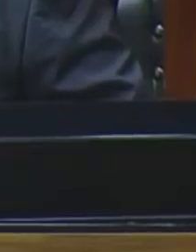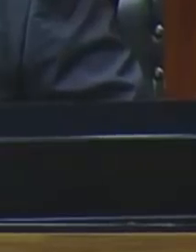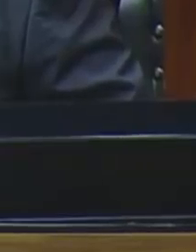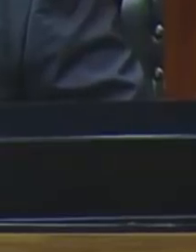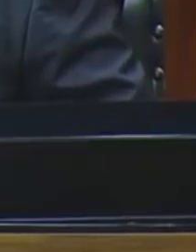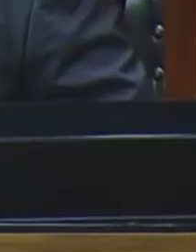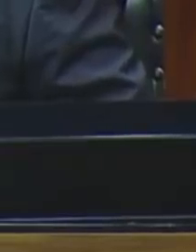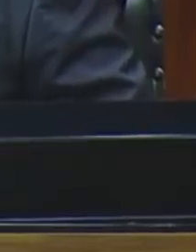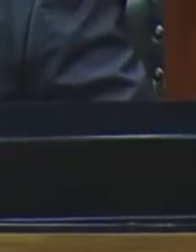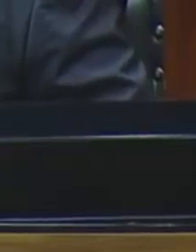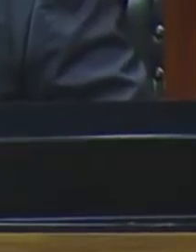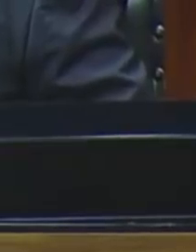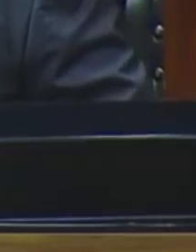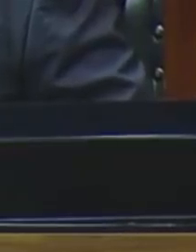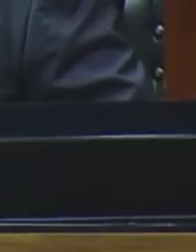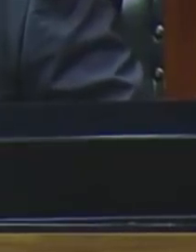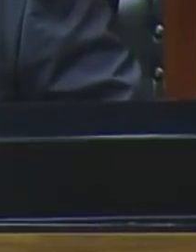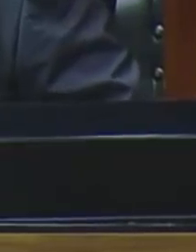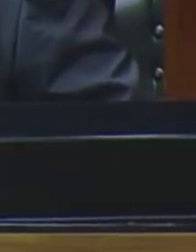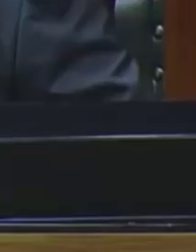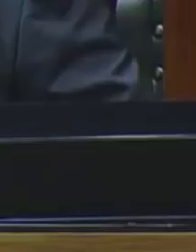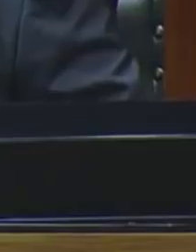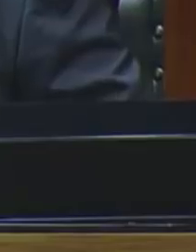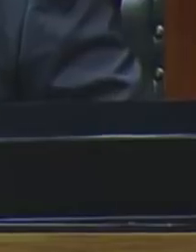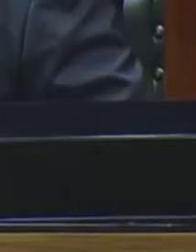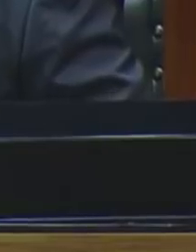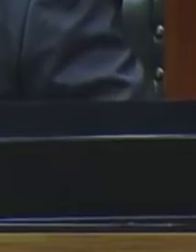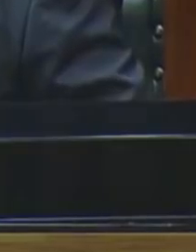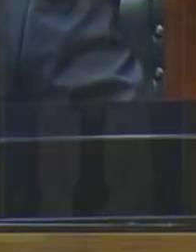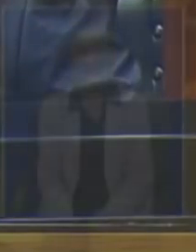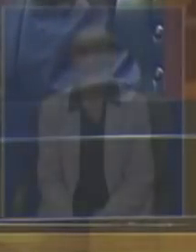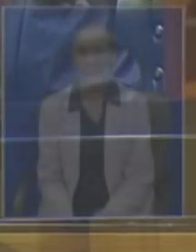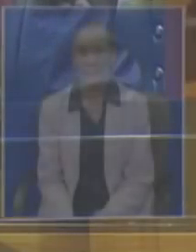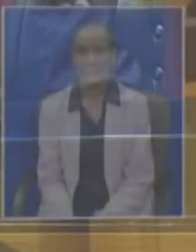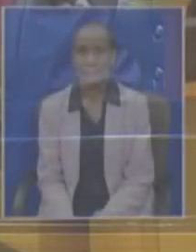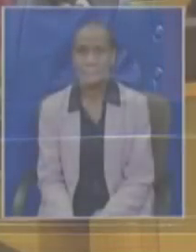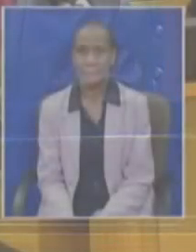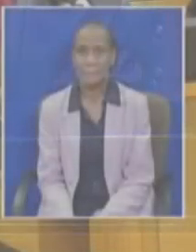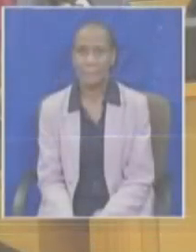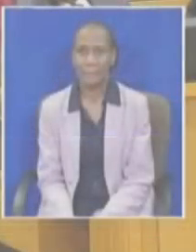is closed. We will now request the people in front of us here to let us know how you voted.